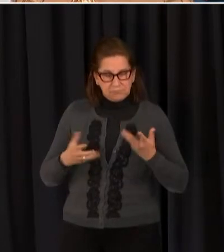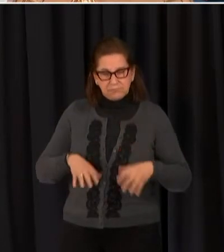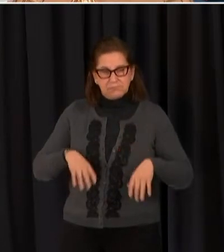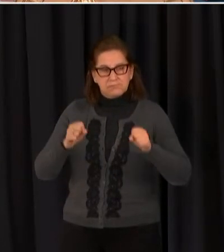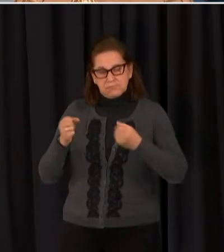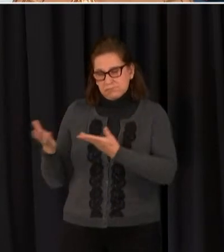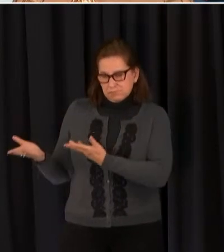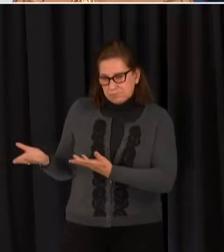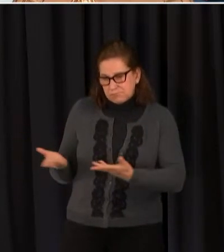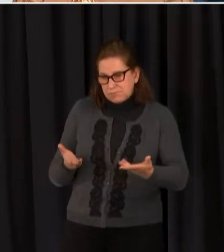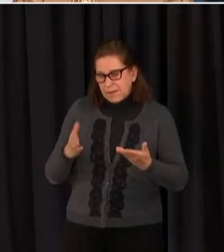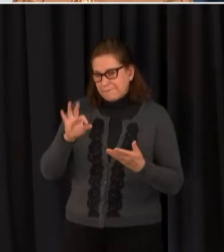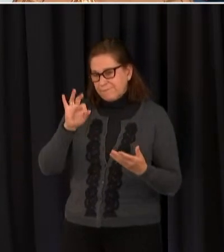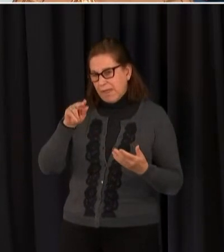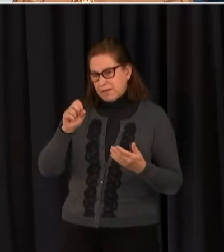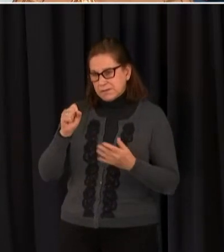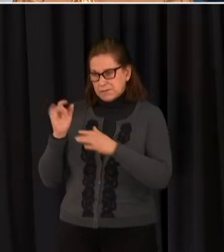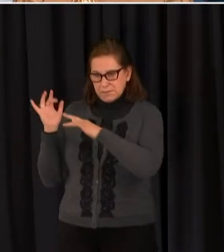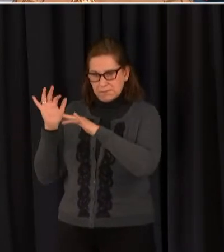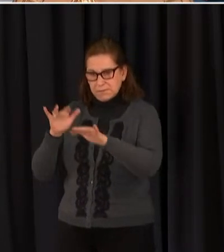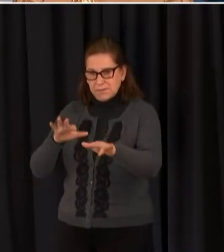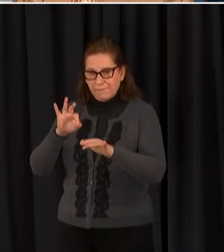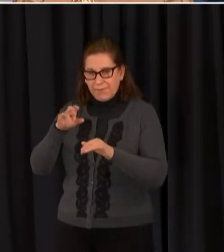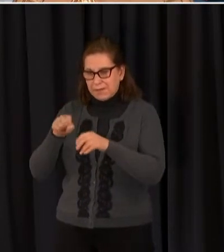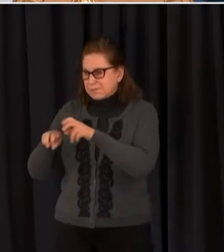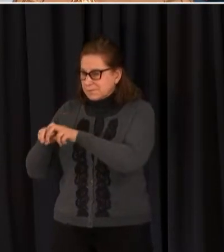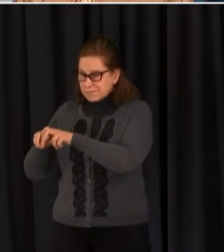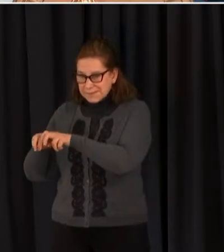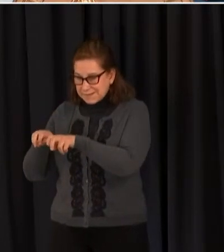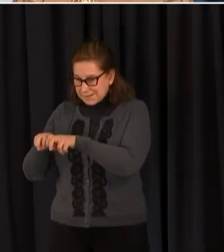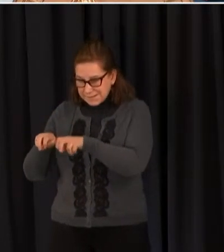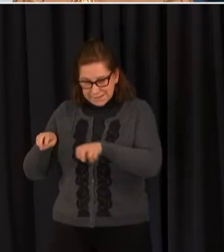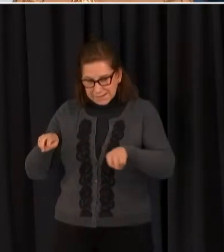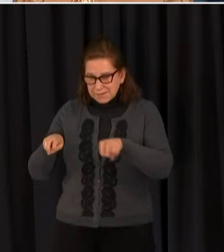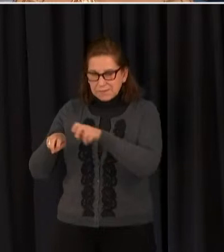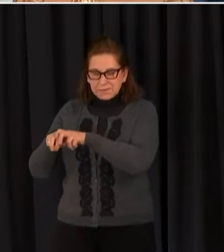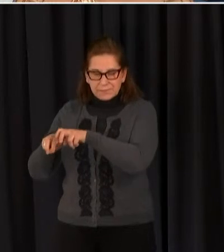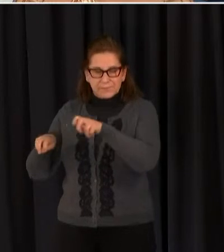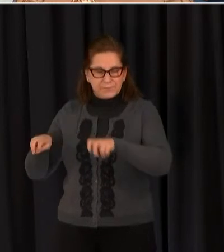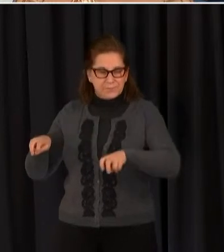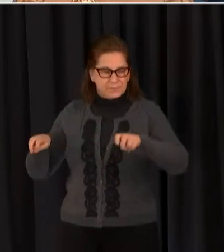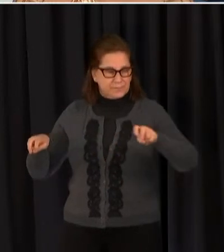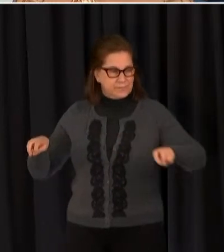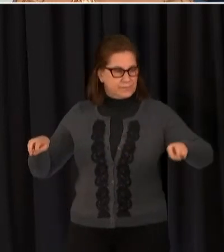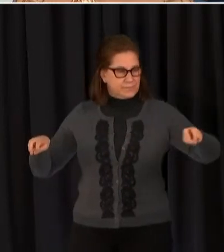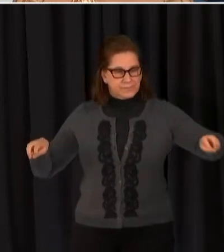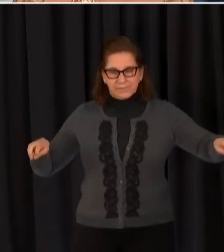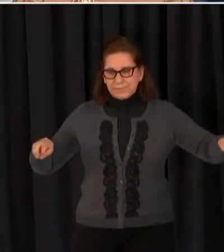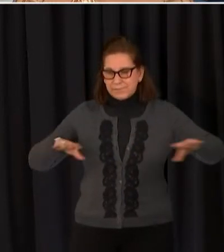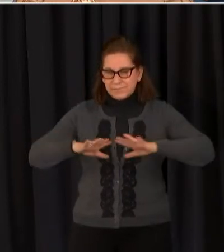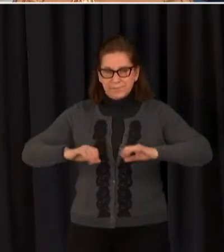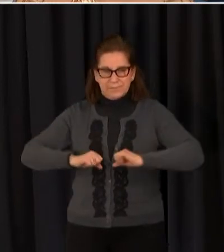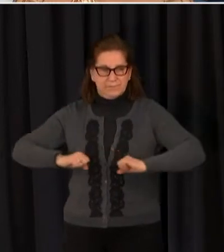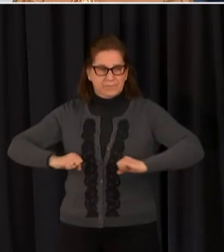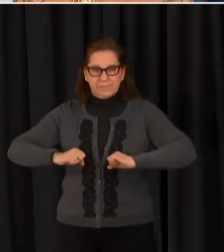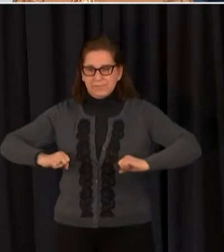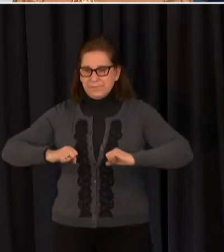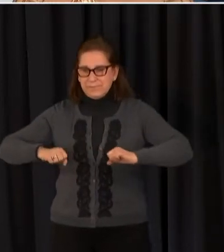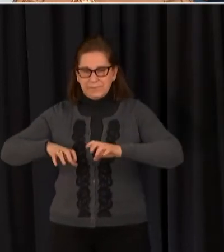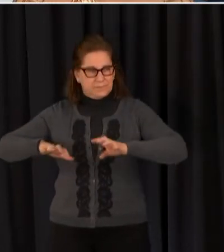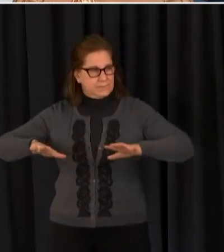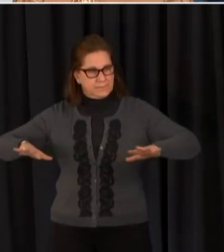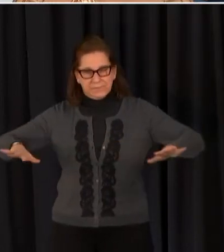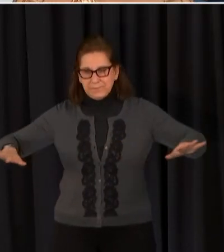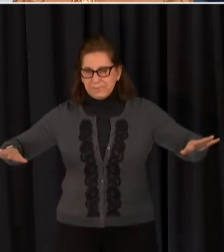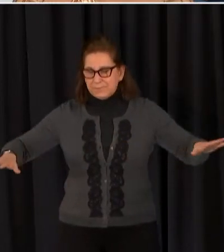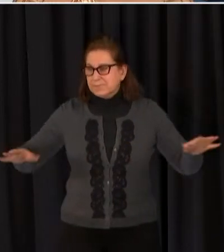And again, we'll look at some point to not requiring a waiver, but to operate